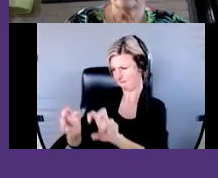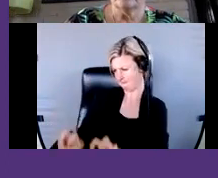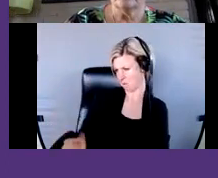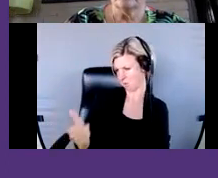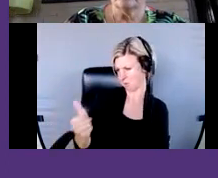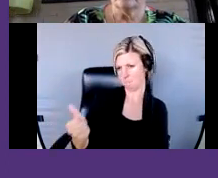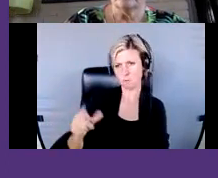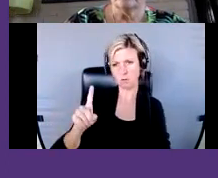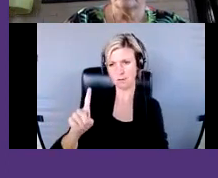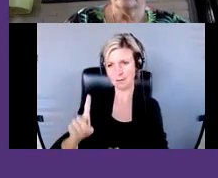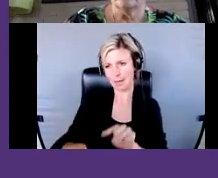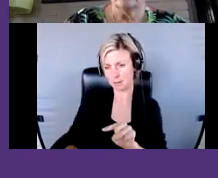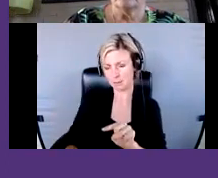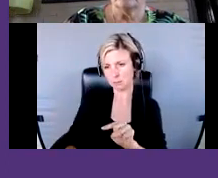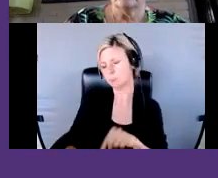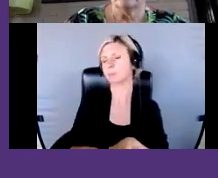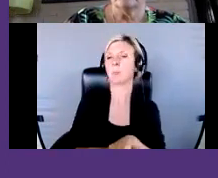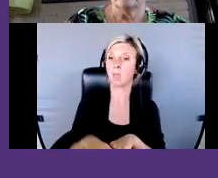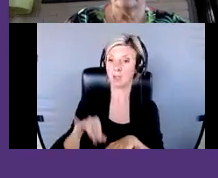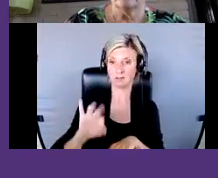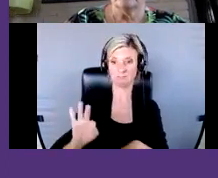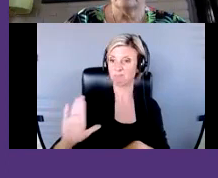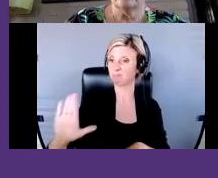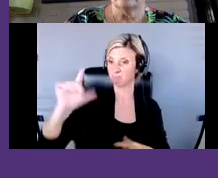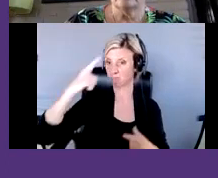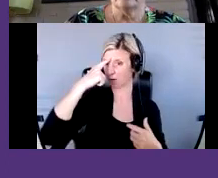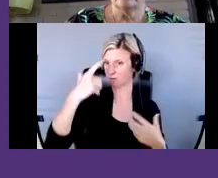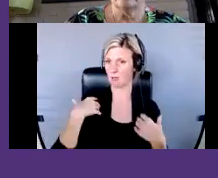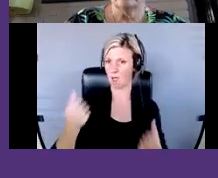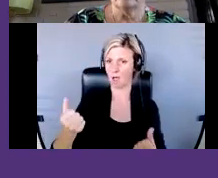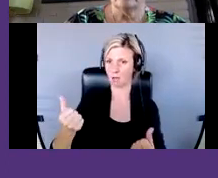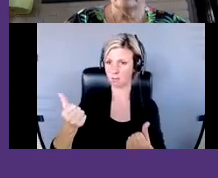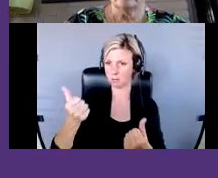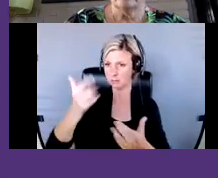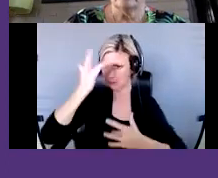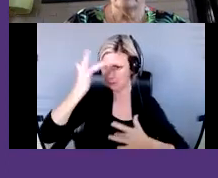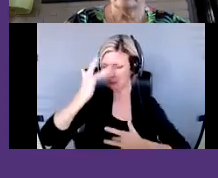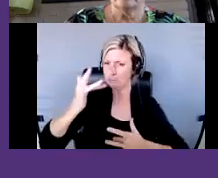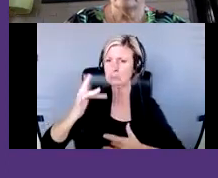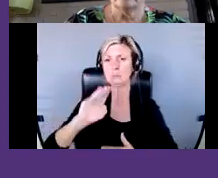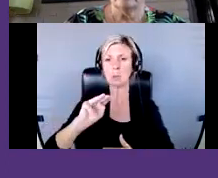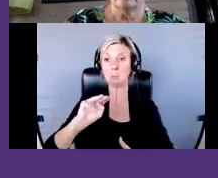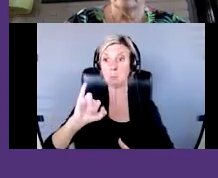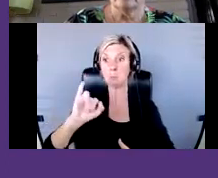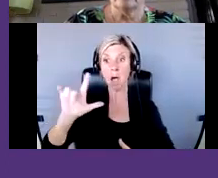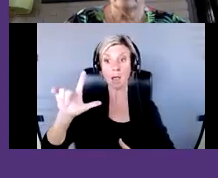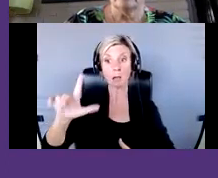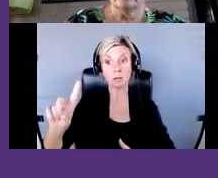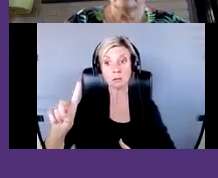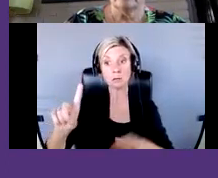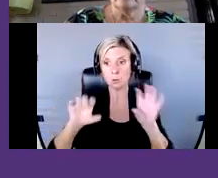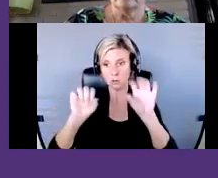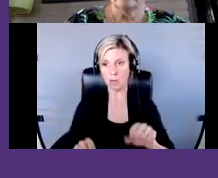the mental illness is more mild, there is a very patient,